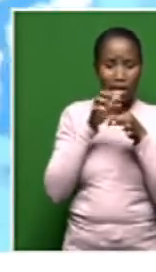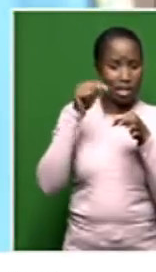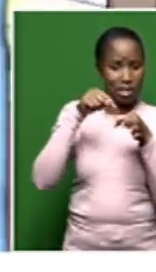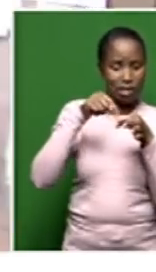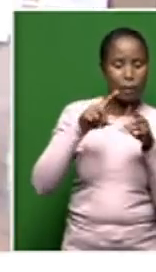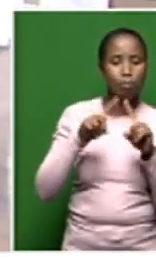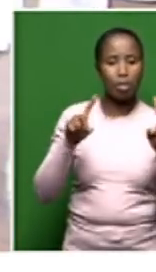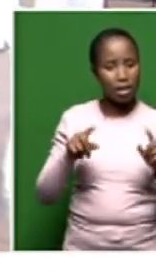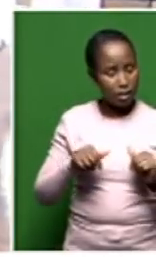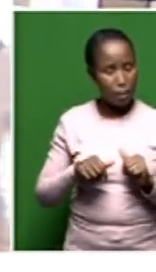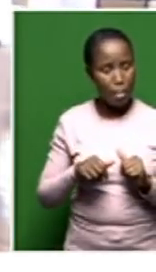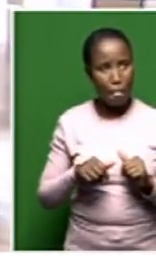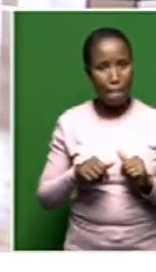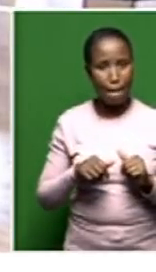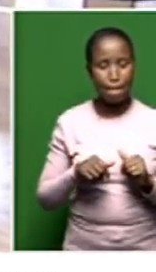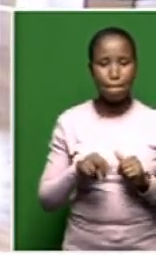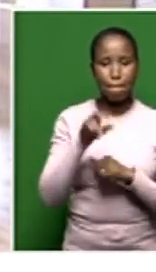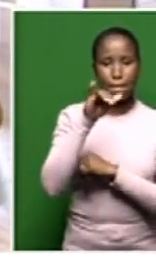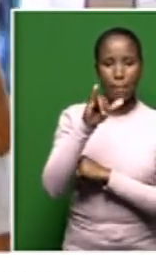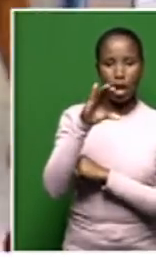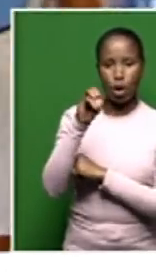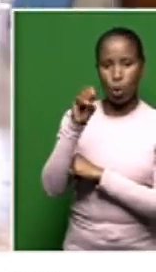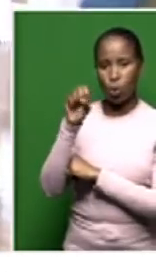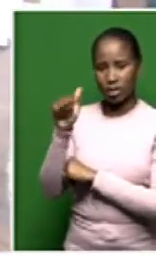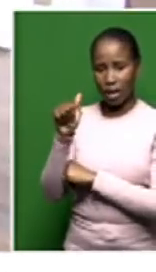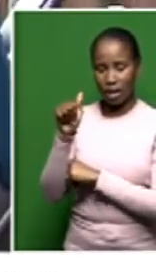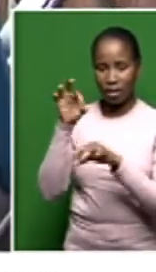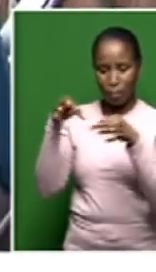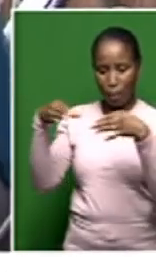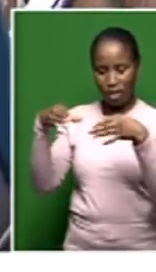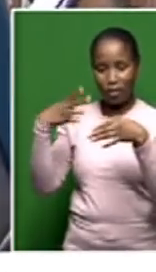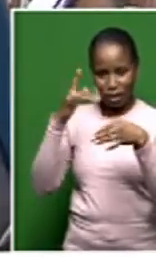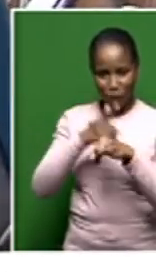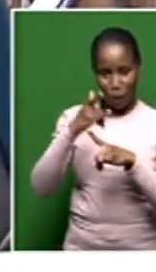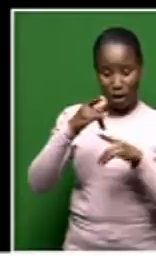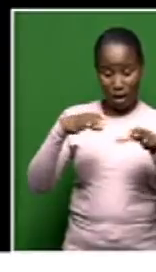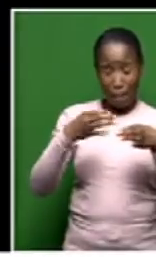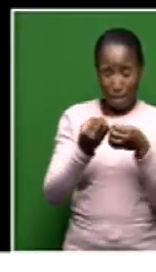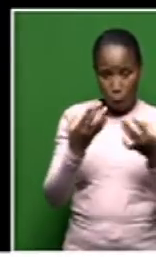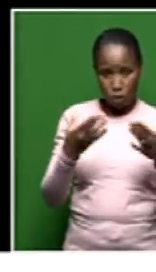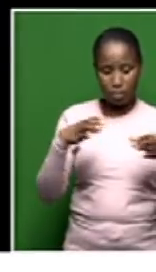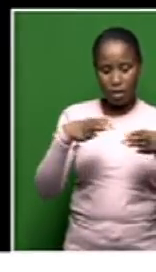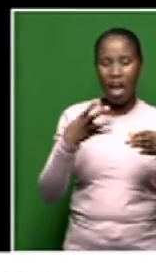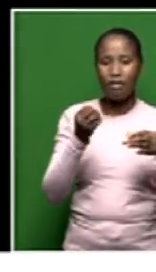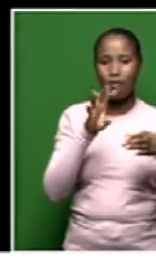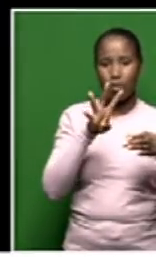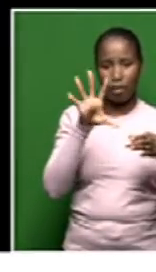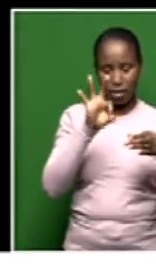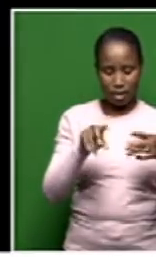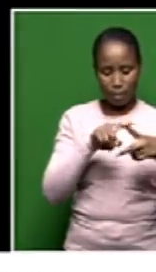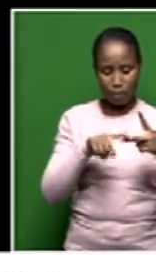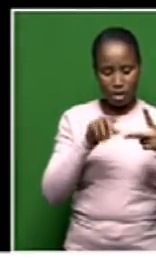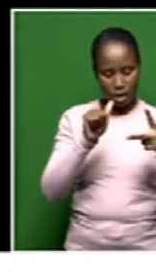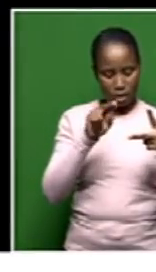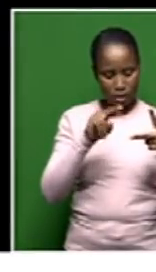where ICOSA actually garnered the majority of the votes, 45%. The ANC for